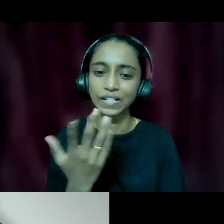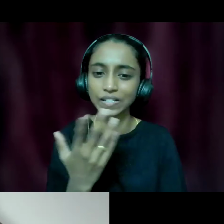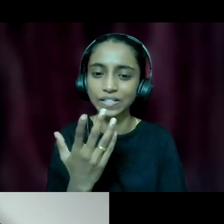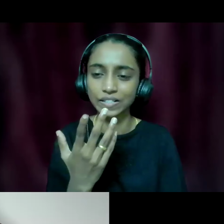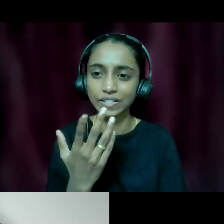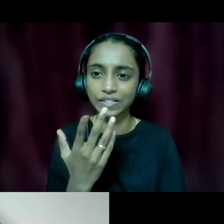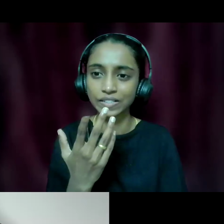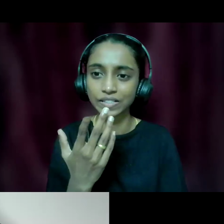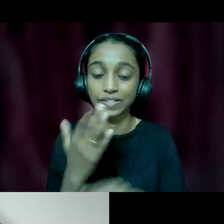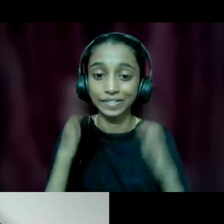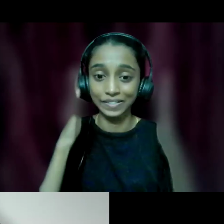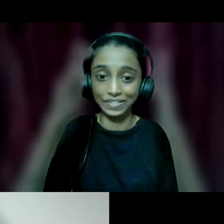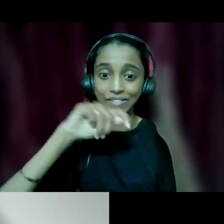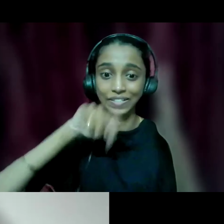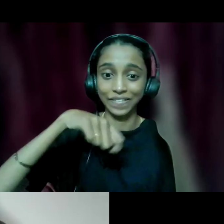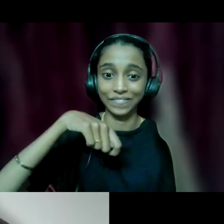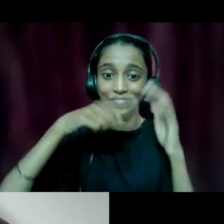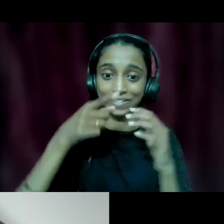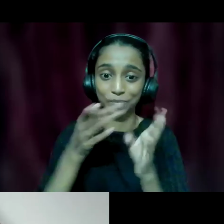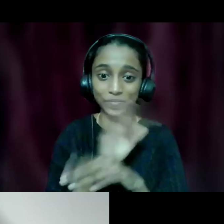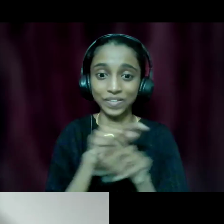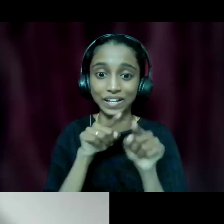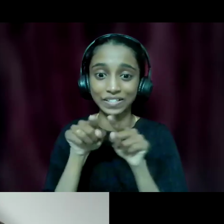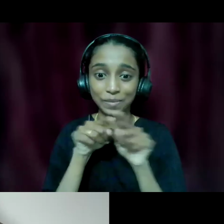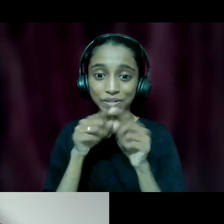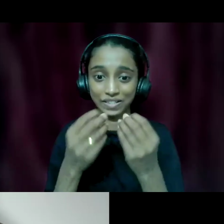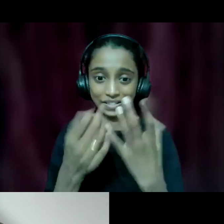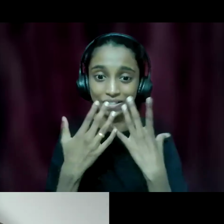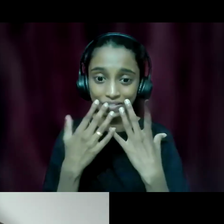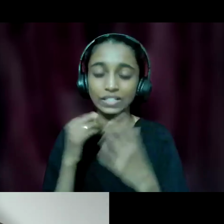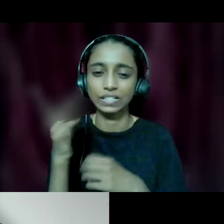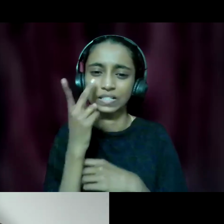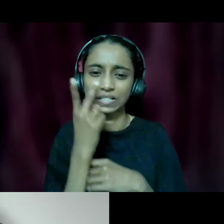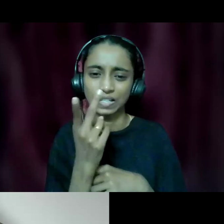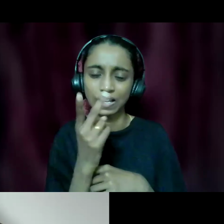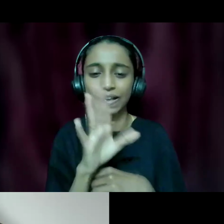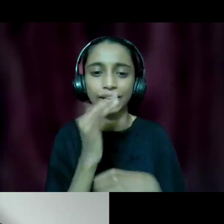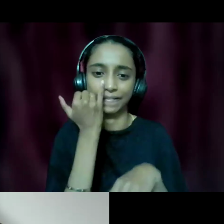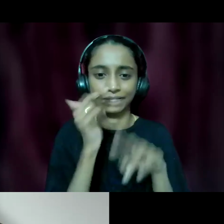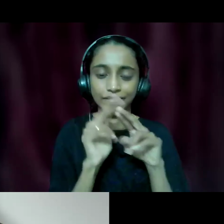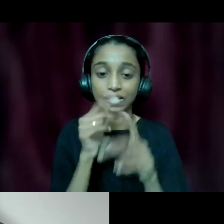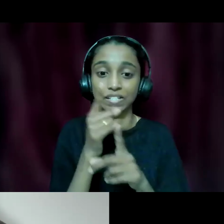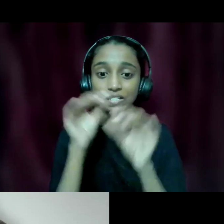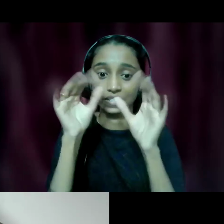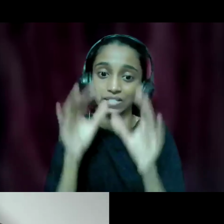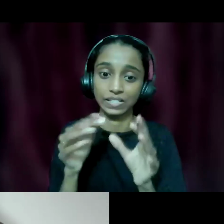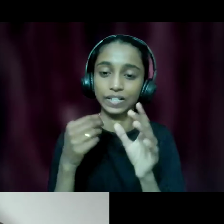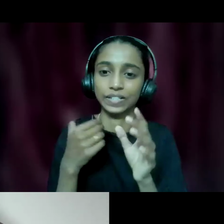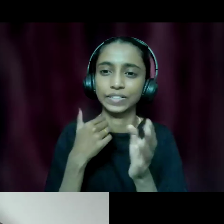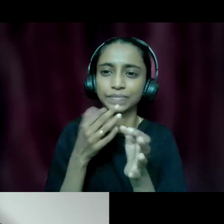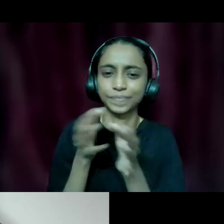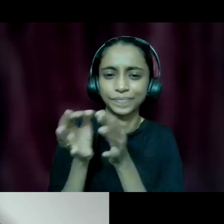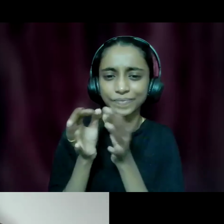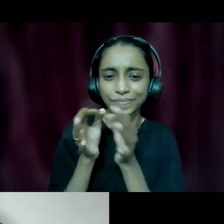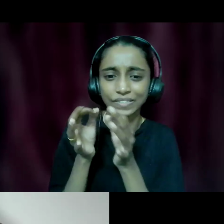taking the chef analogy that you had shared with us initially, Prithviraj, she says that if we convince teachers, or rather, how